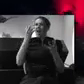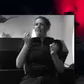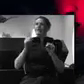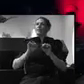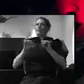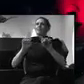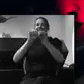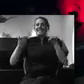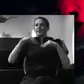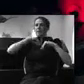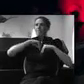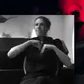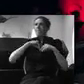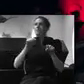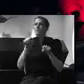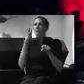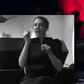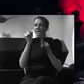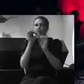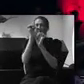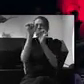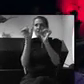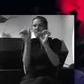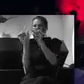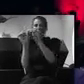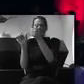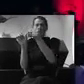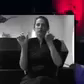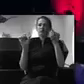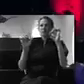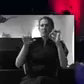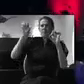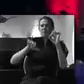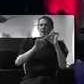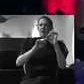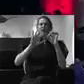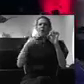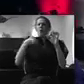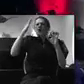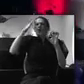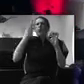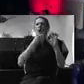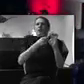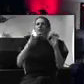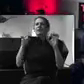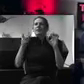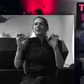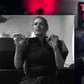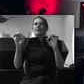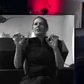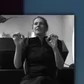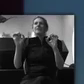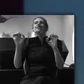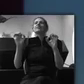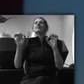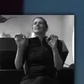cell from a bad cell, like a virus or a bacteria or a parasite? If the immune system cannot tell